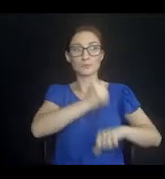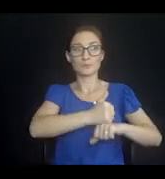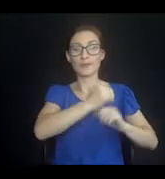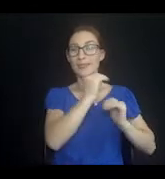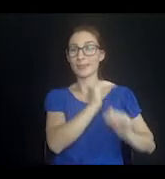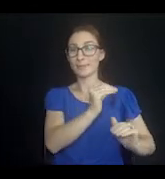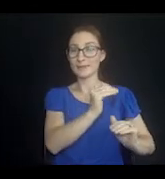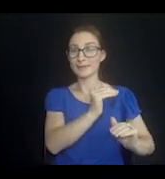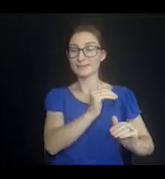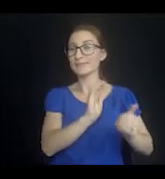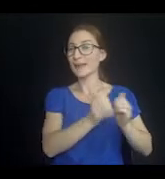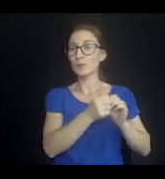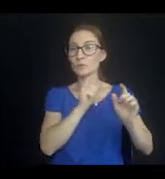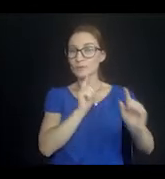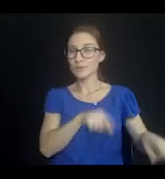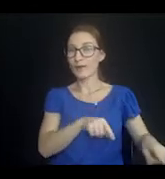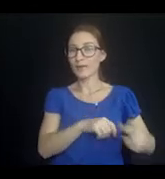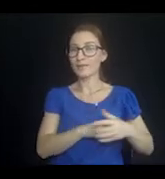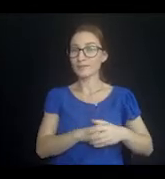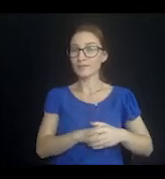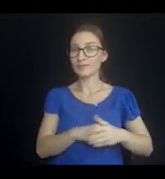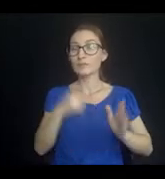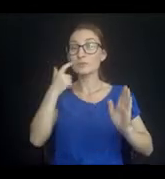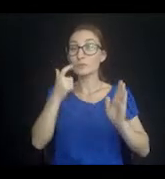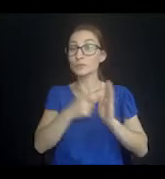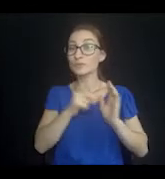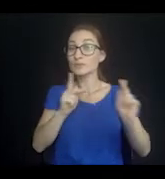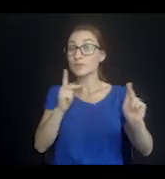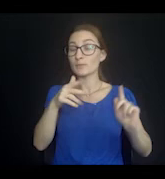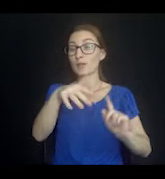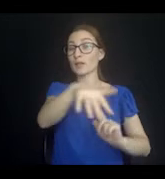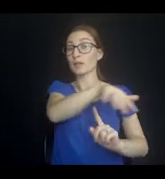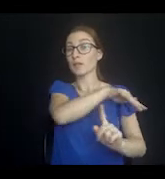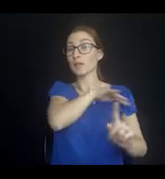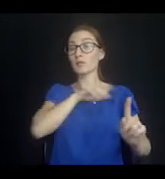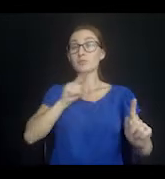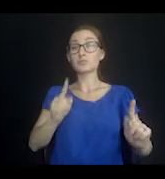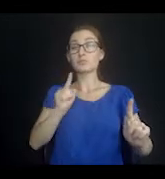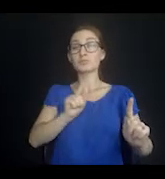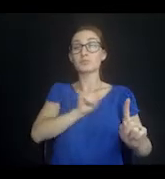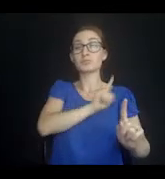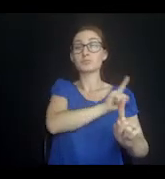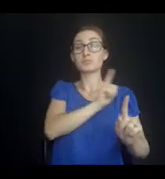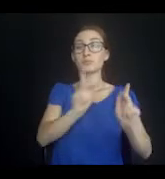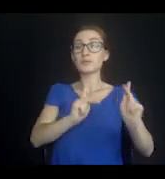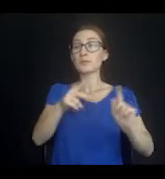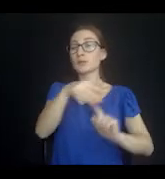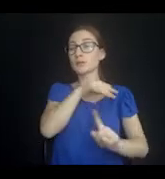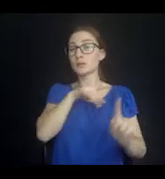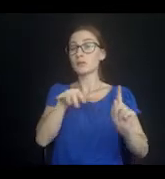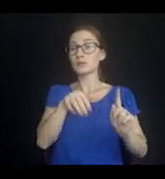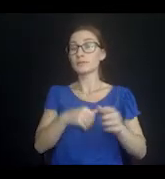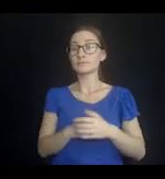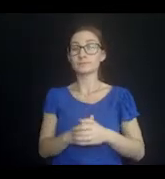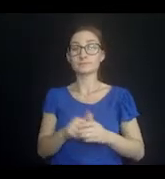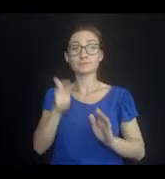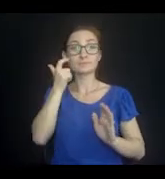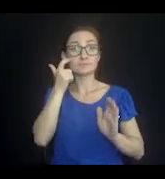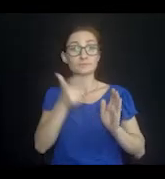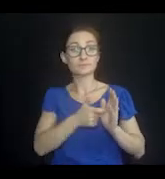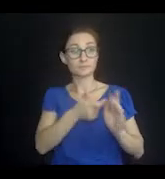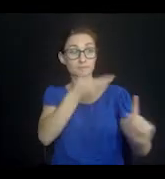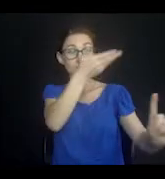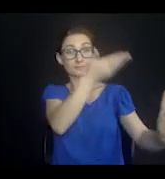may spontaneously know how to set limits or what to say. You'll notice people standing around